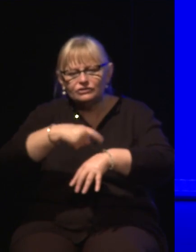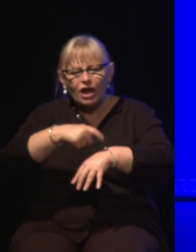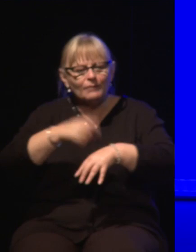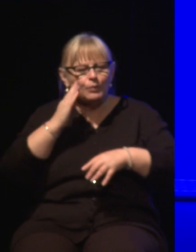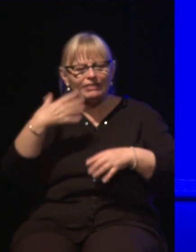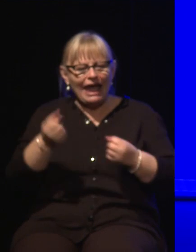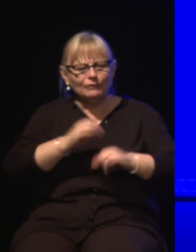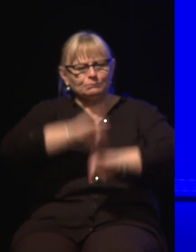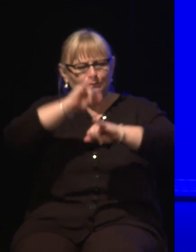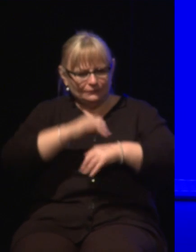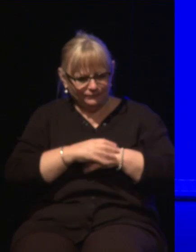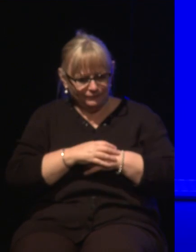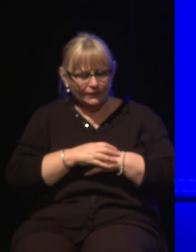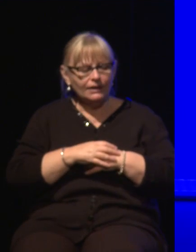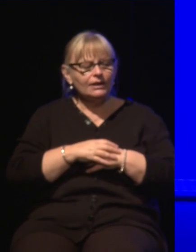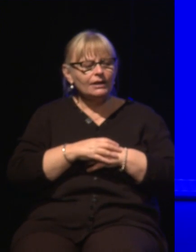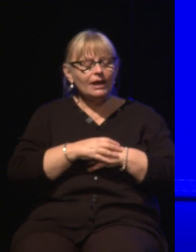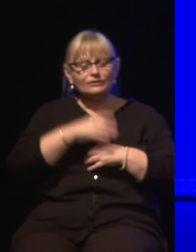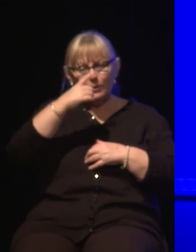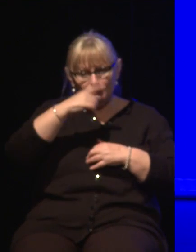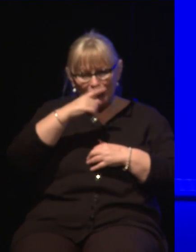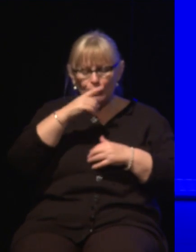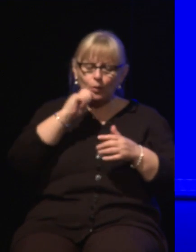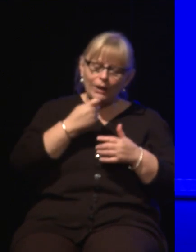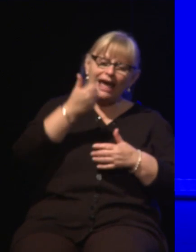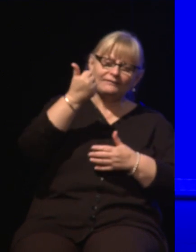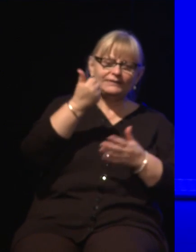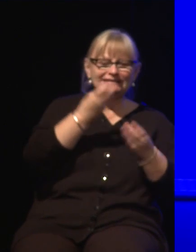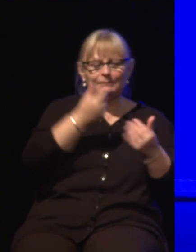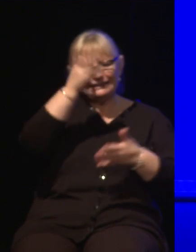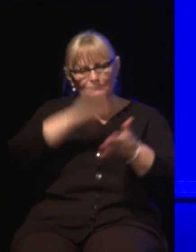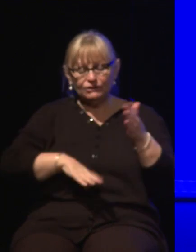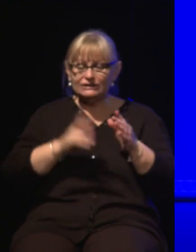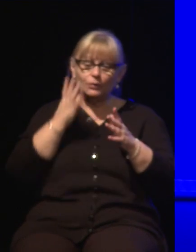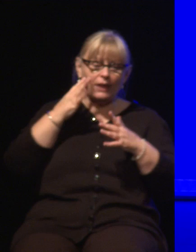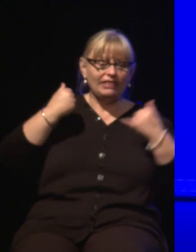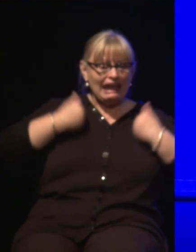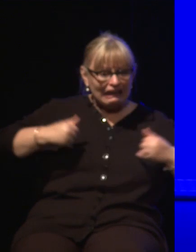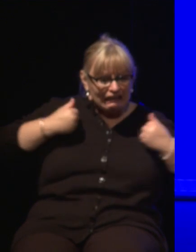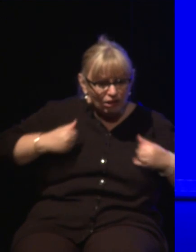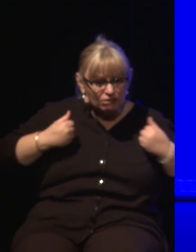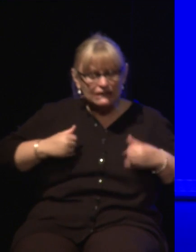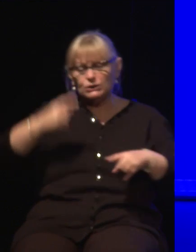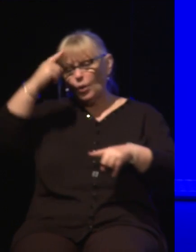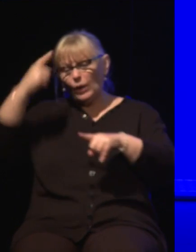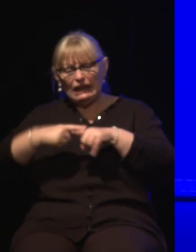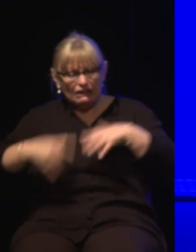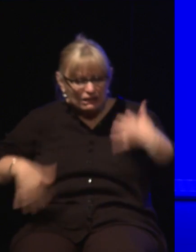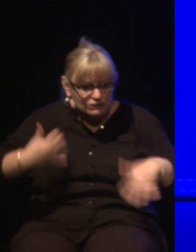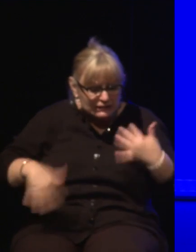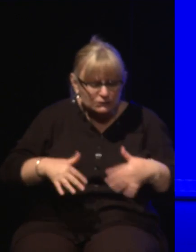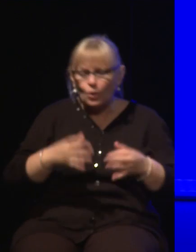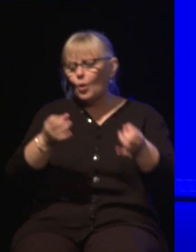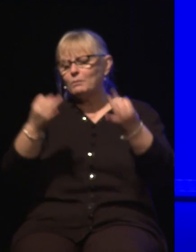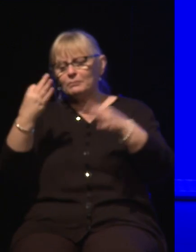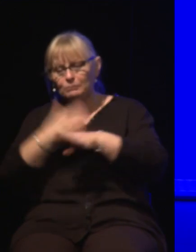what happens is that people experience periods of illness or injury. They experience